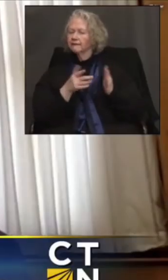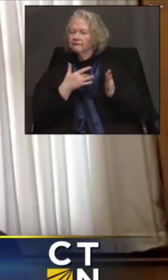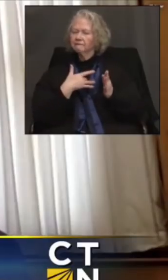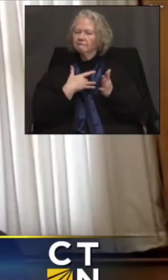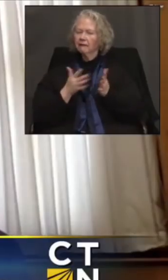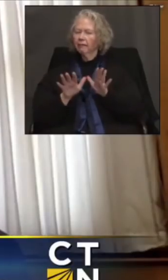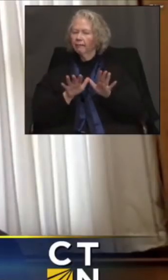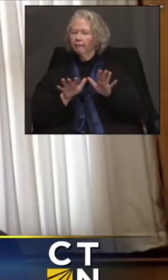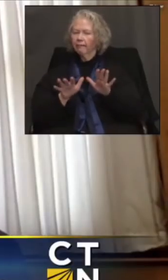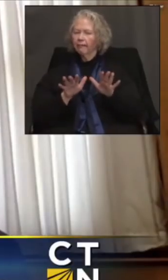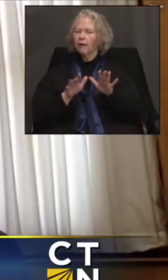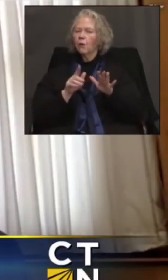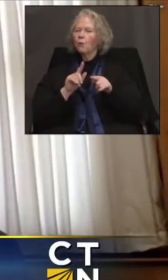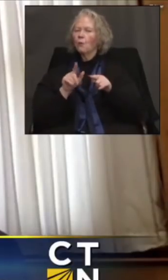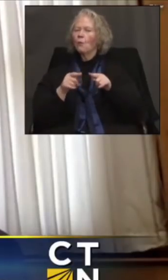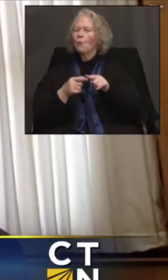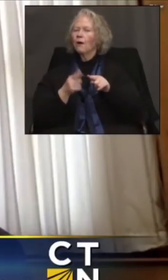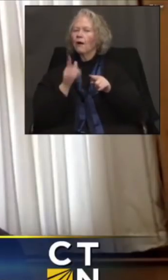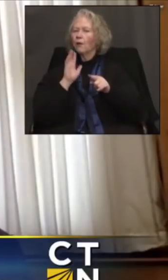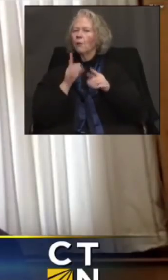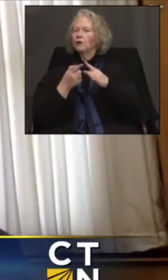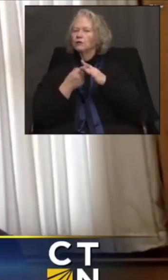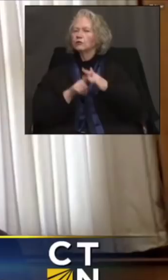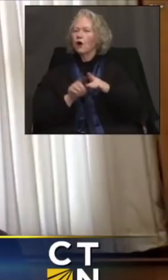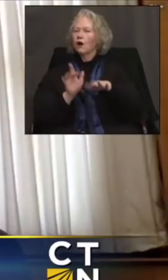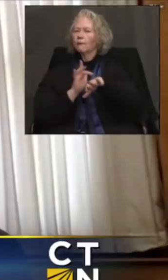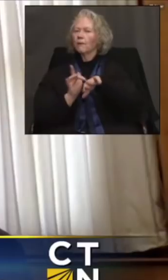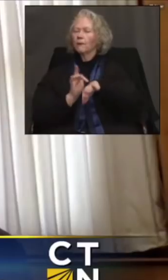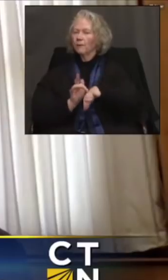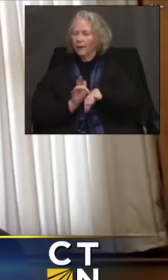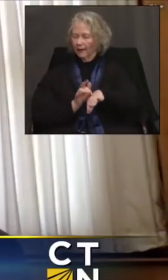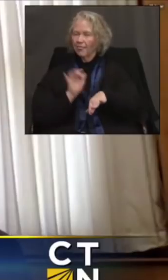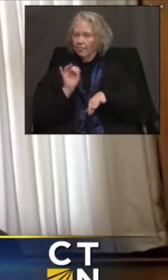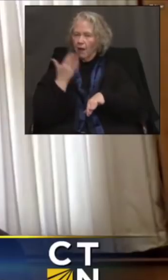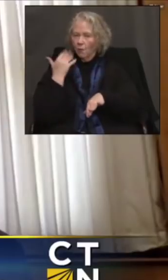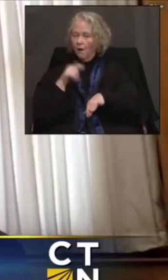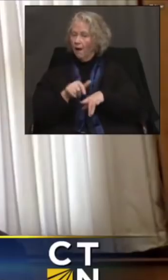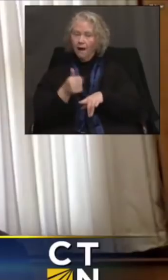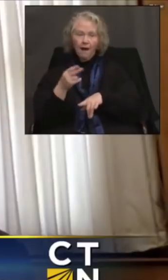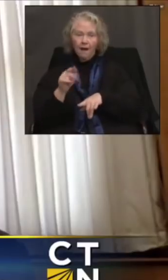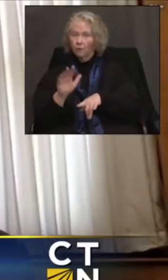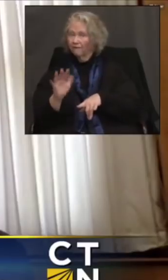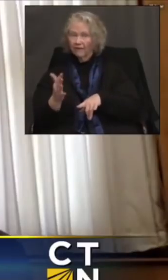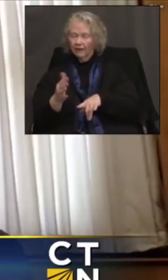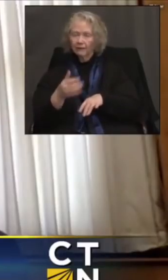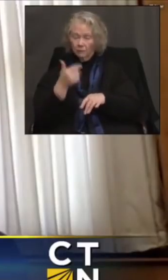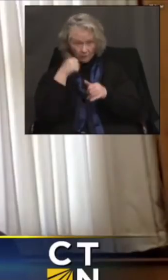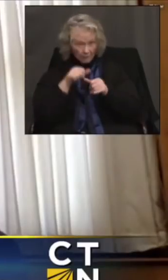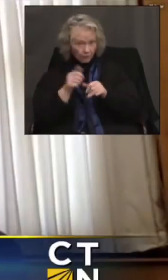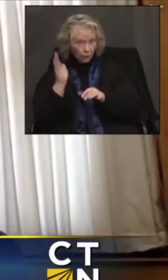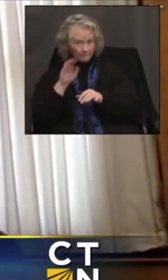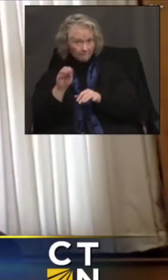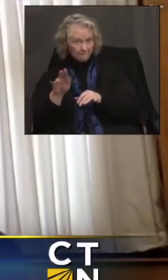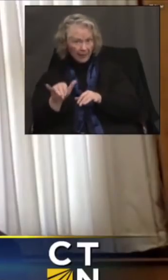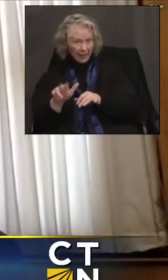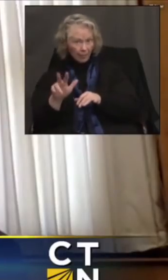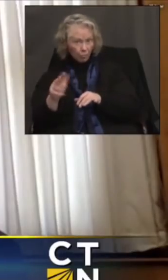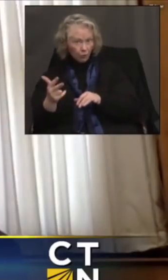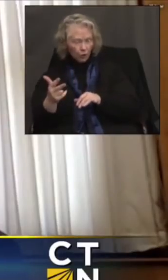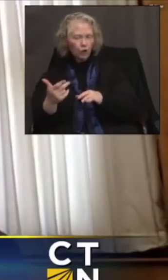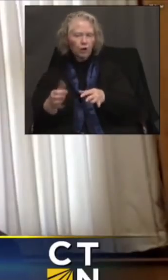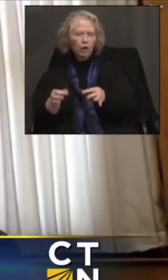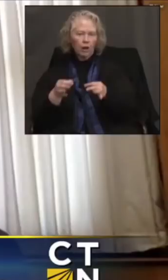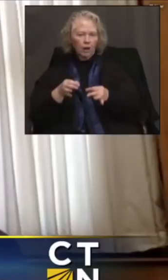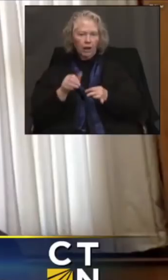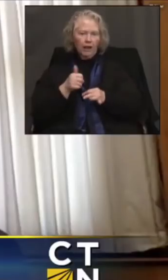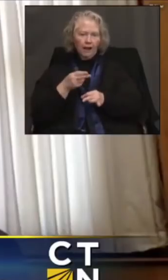confidence to move the date in from April 5th to the 1st. And what gave us the confidence to move the date in originally from May 3rd all the way up to April 5th and now to April 1st.